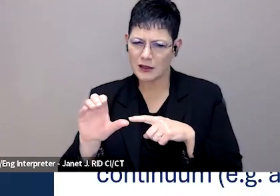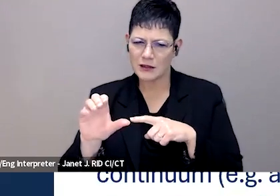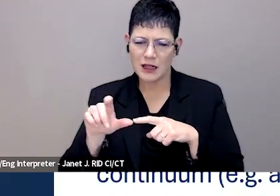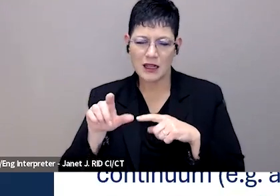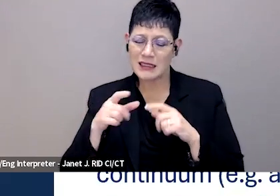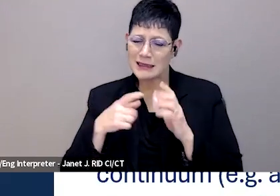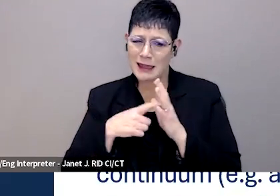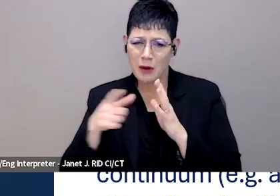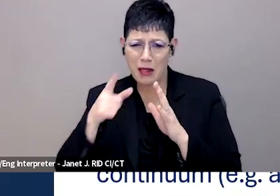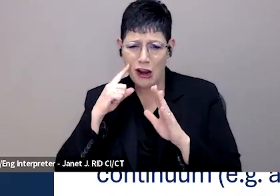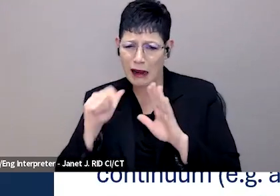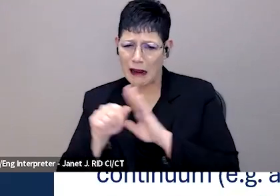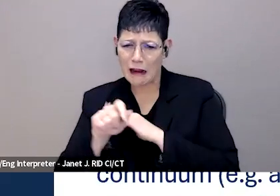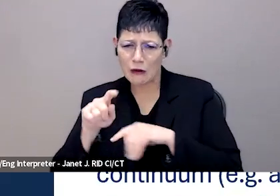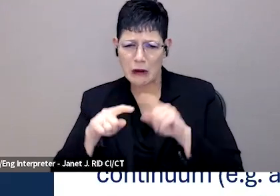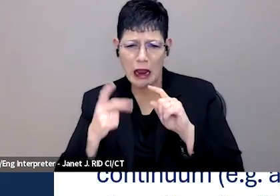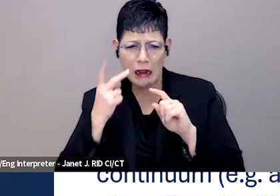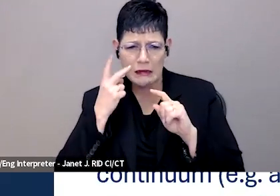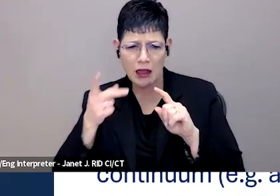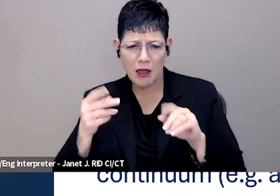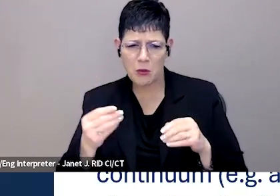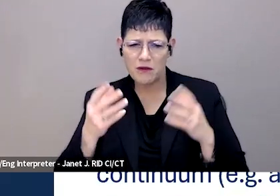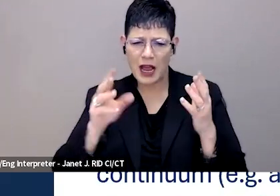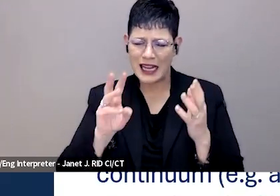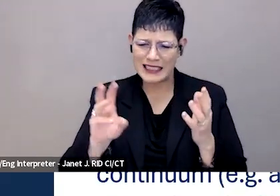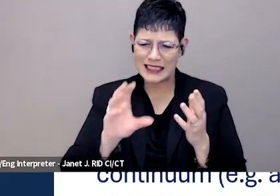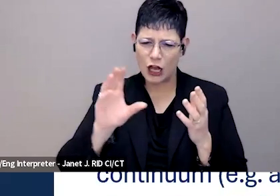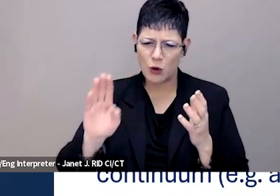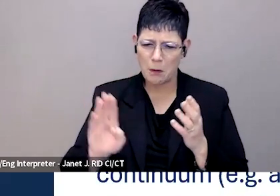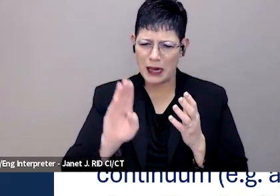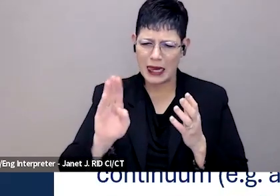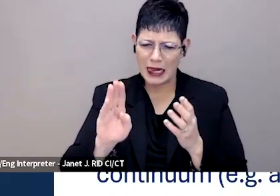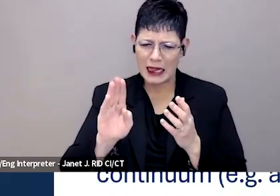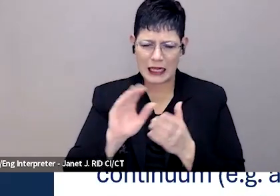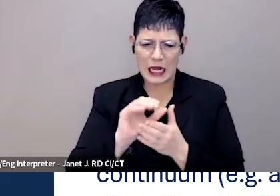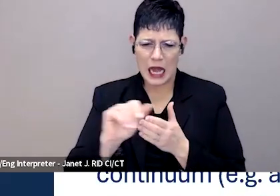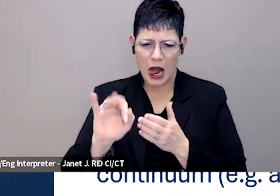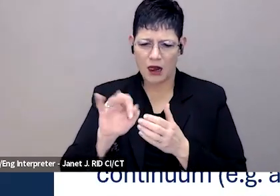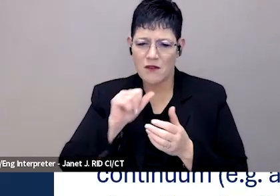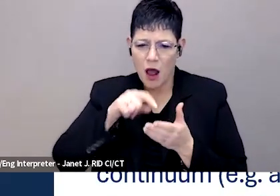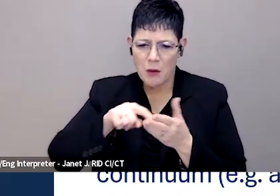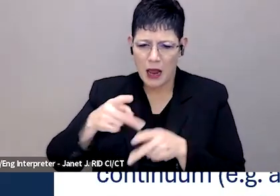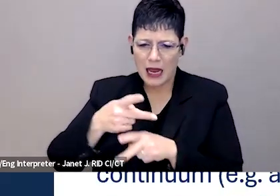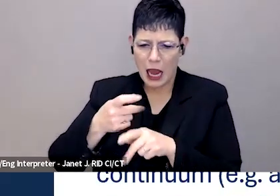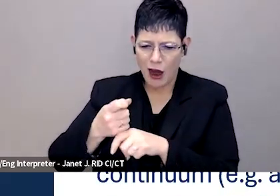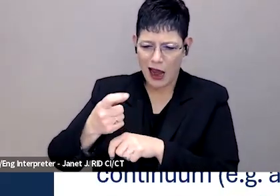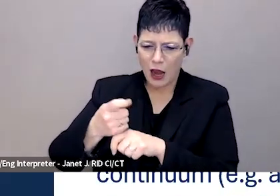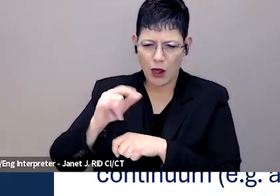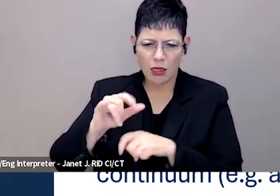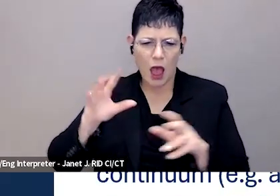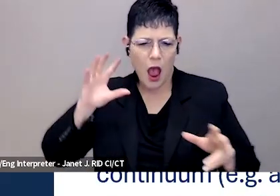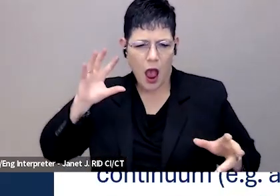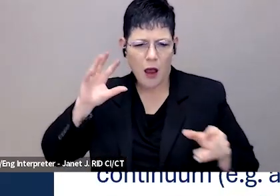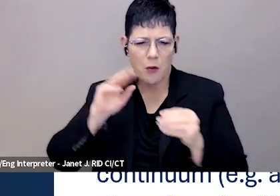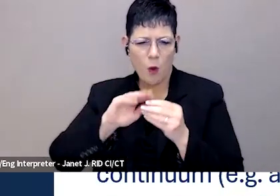healthcare system and economy who provide an estimated $600 billion worth of unpaid care annually. That's more than all federal and